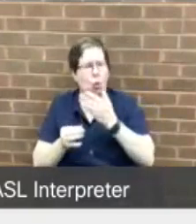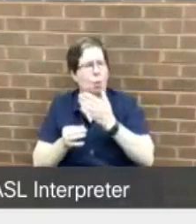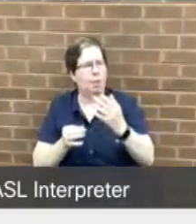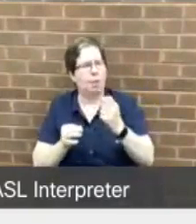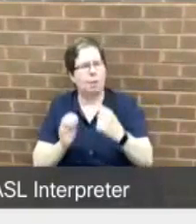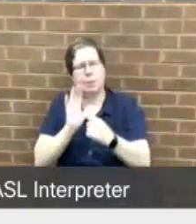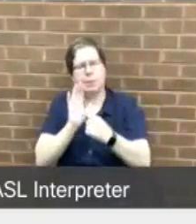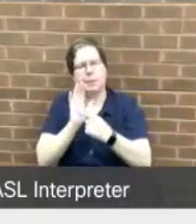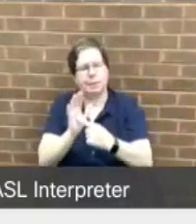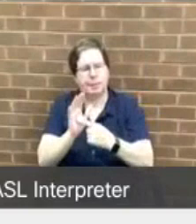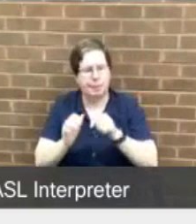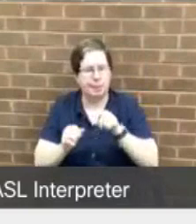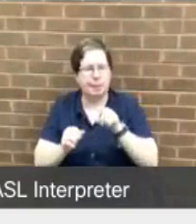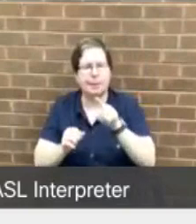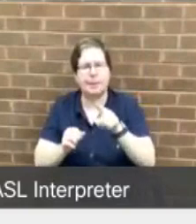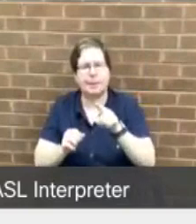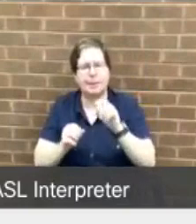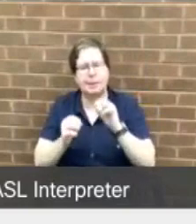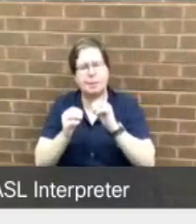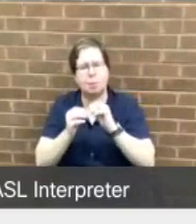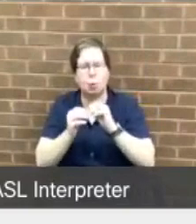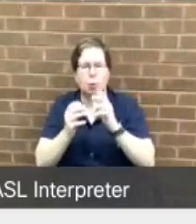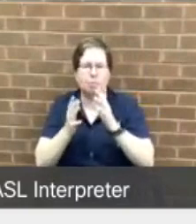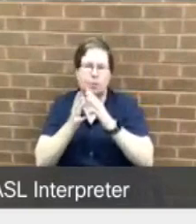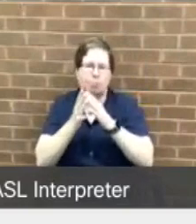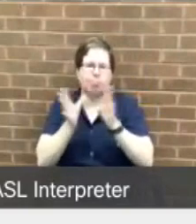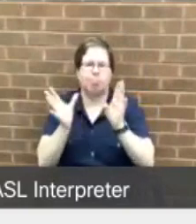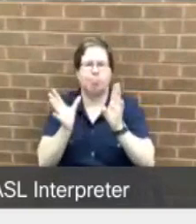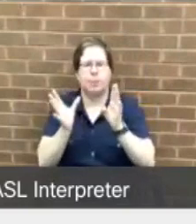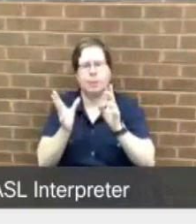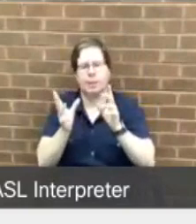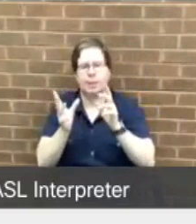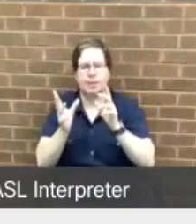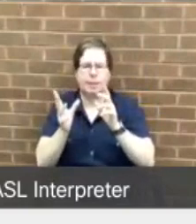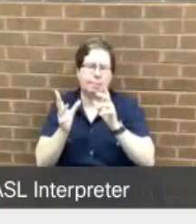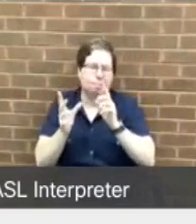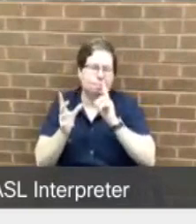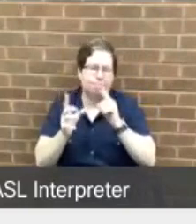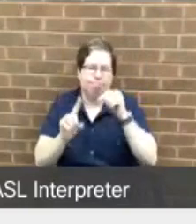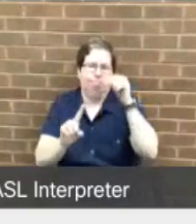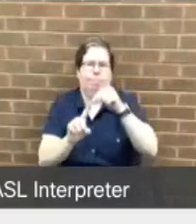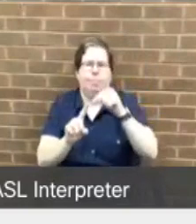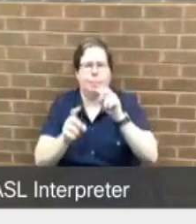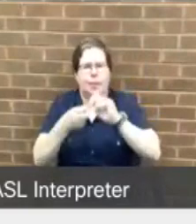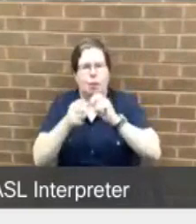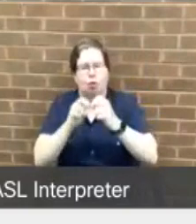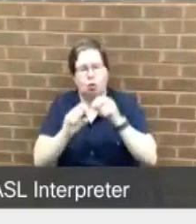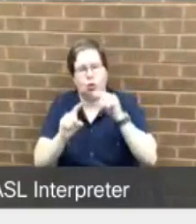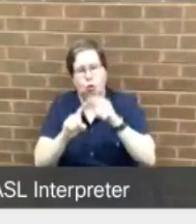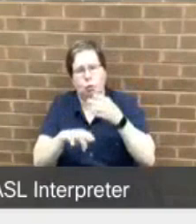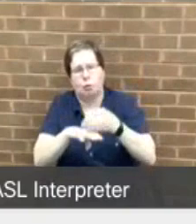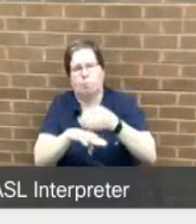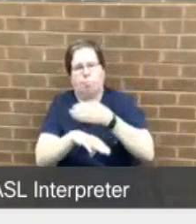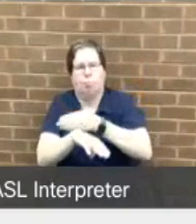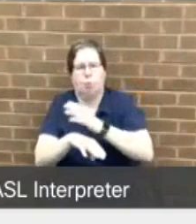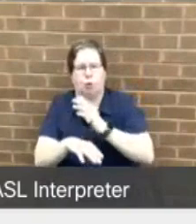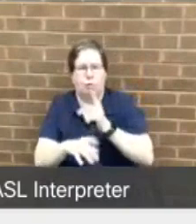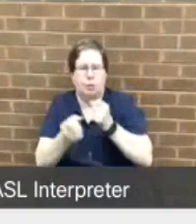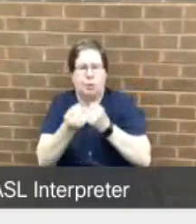is, and this is a perennial kind of issue with us, is the need for increased support